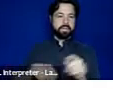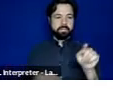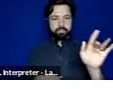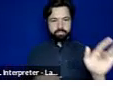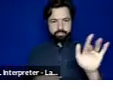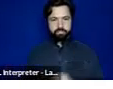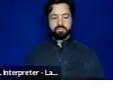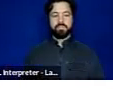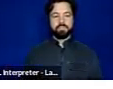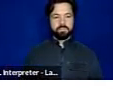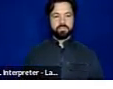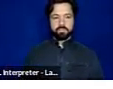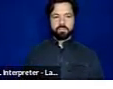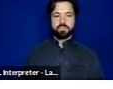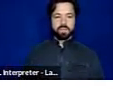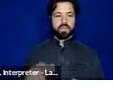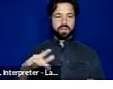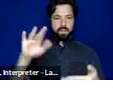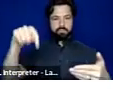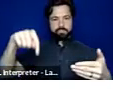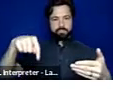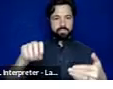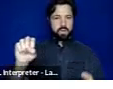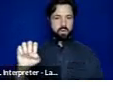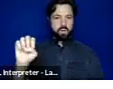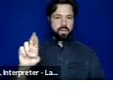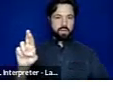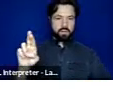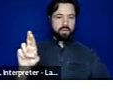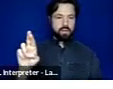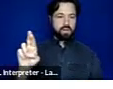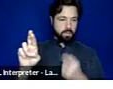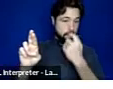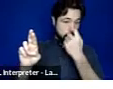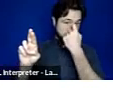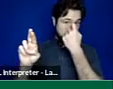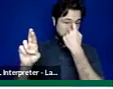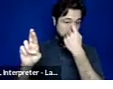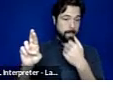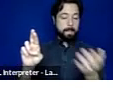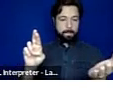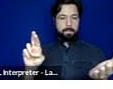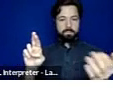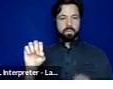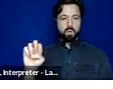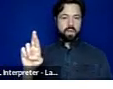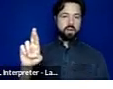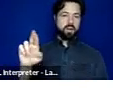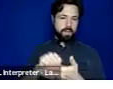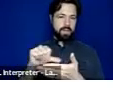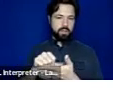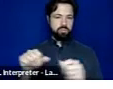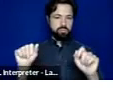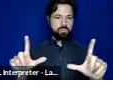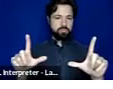And we're going to go all the way down to OER. And that should take us to our OER